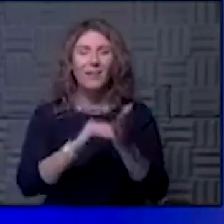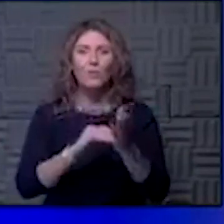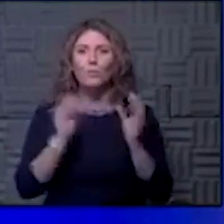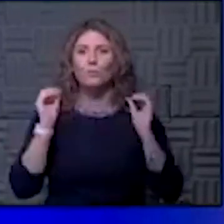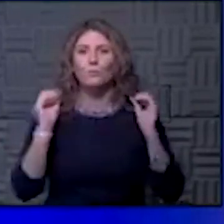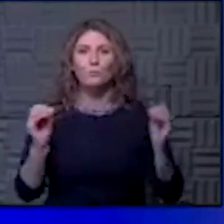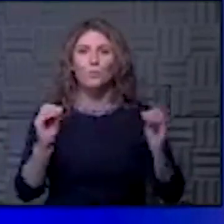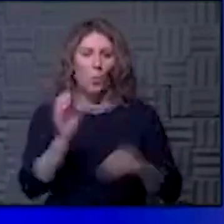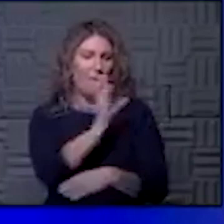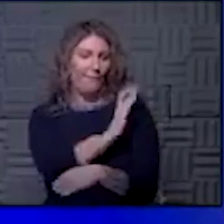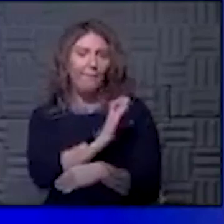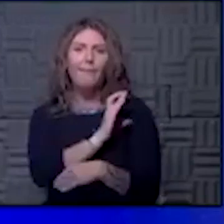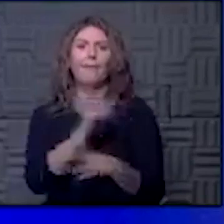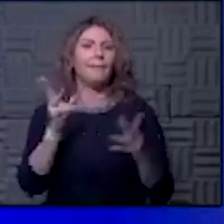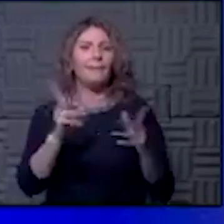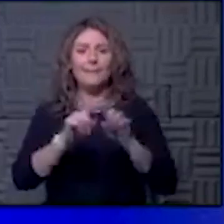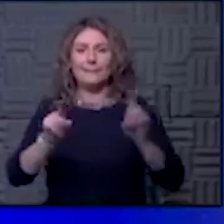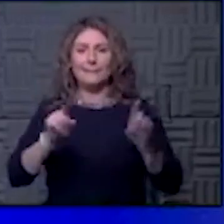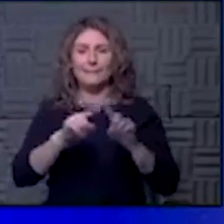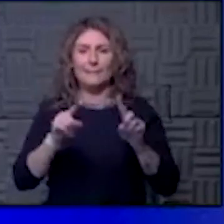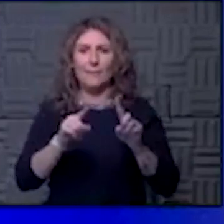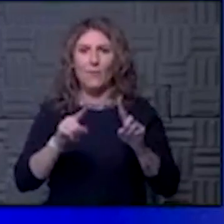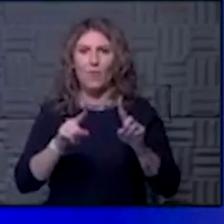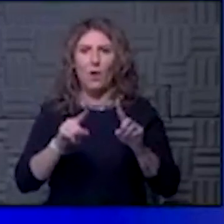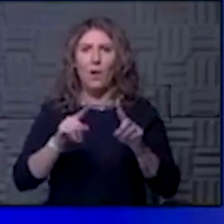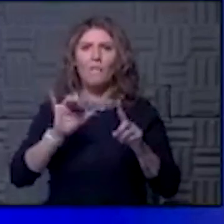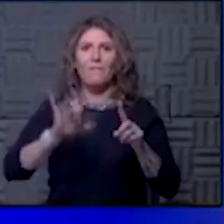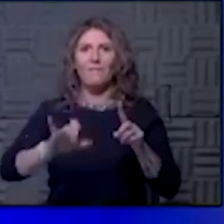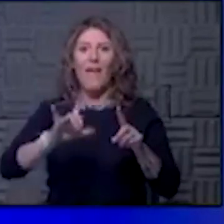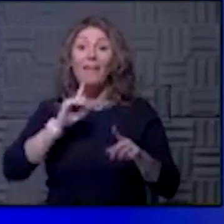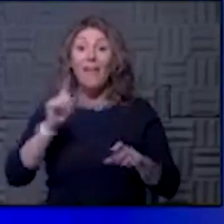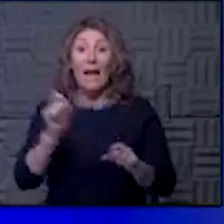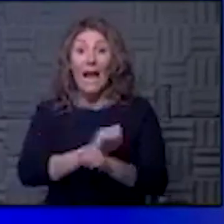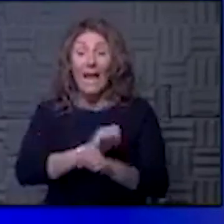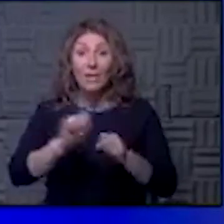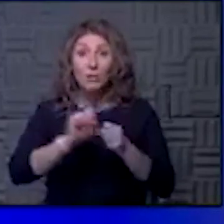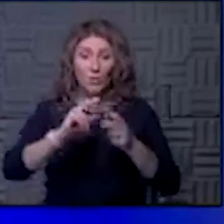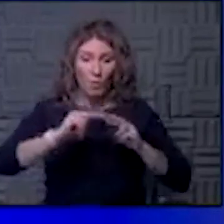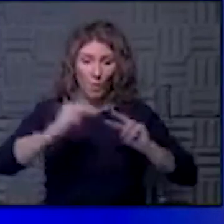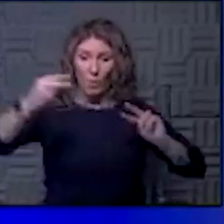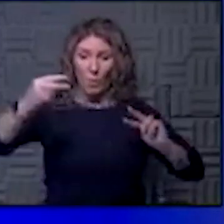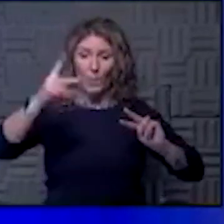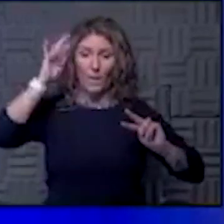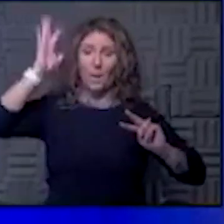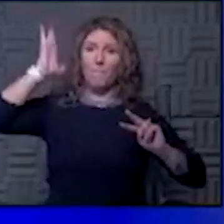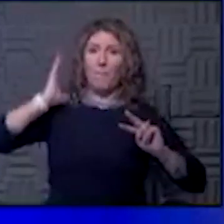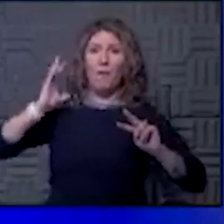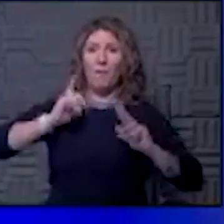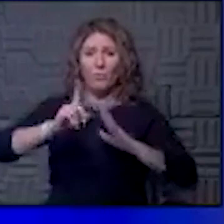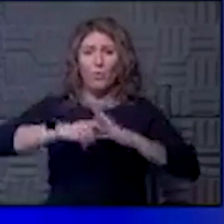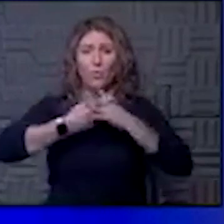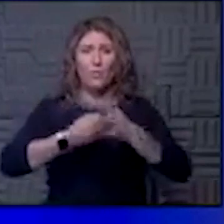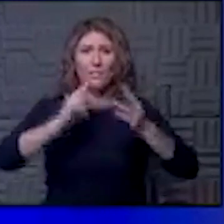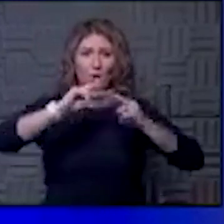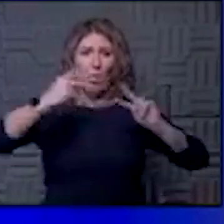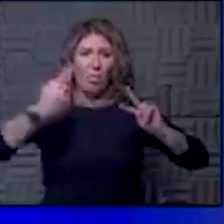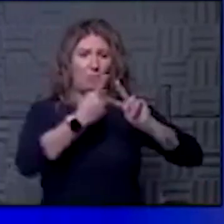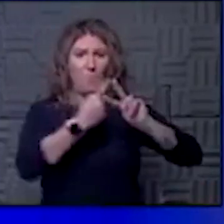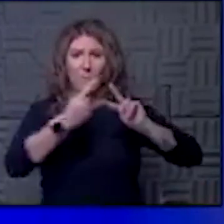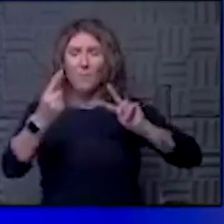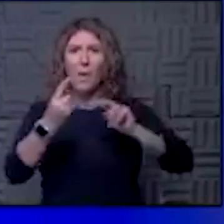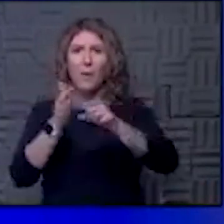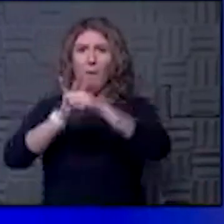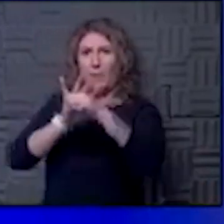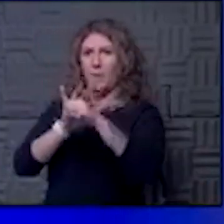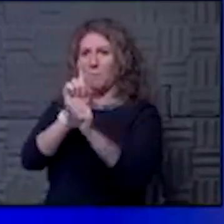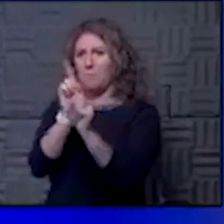different isolation or isolate of the virus from when you go back to the Wuhan and the original isolates as well. So certainly mutations